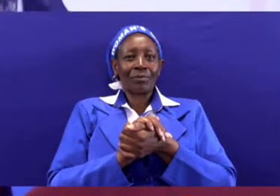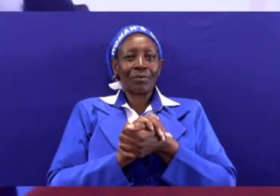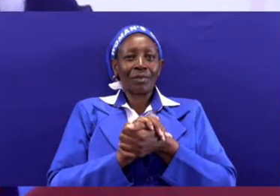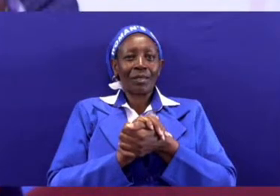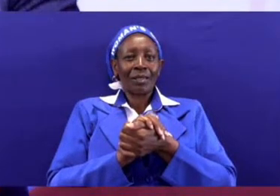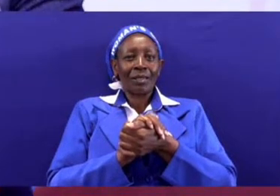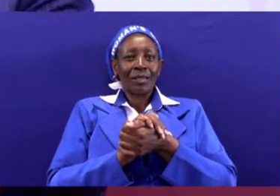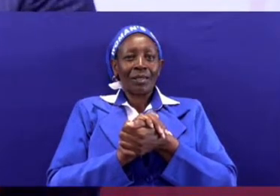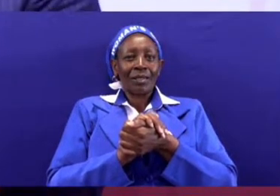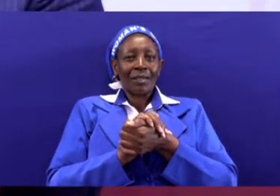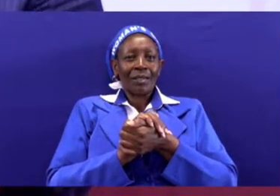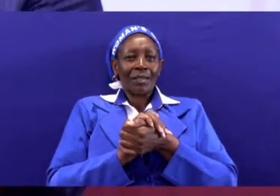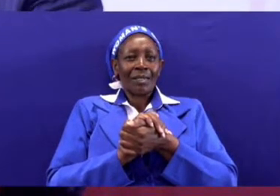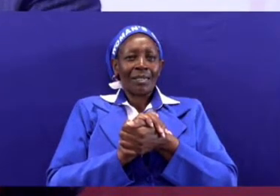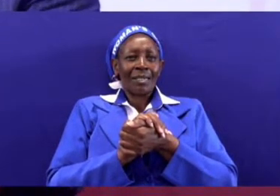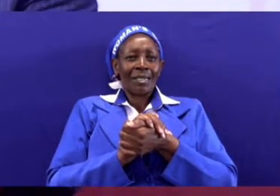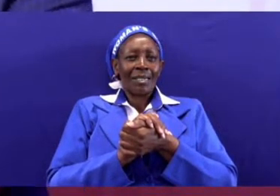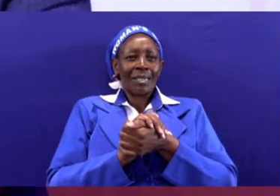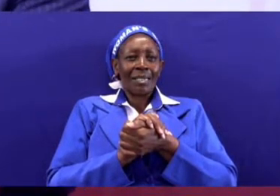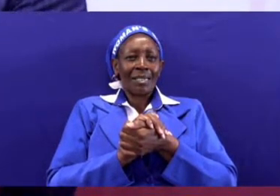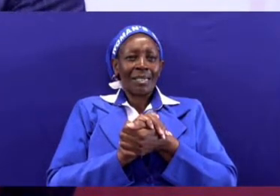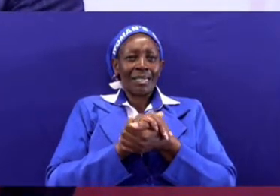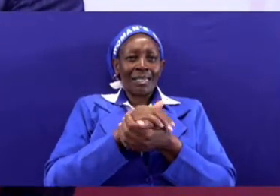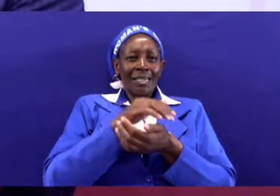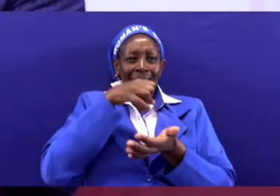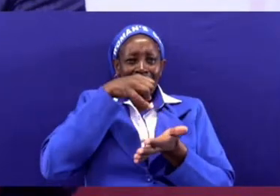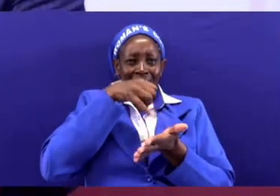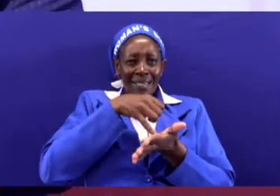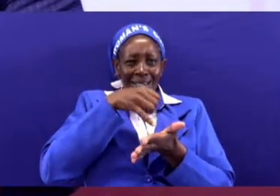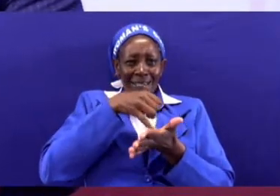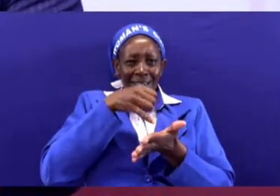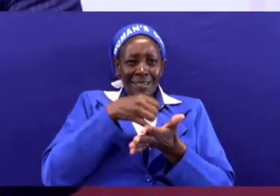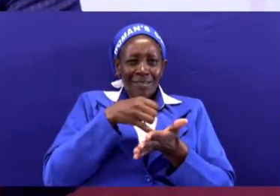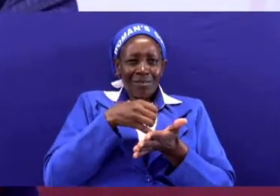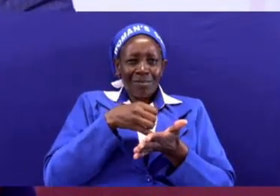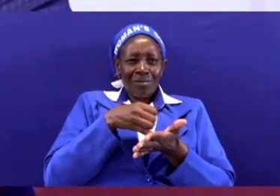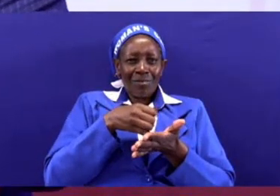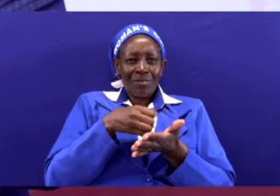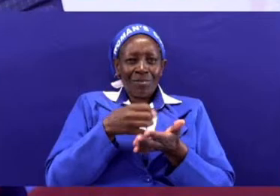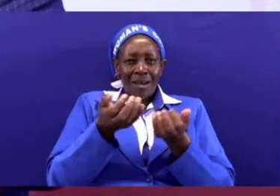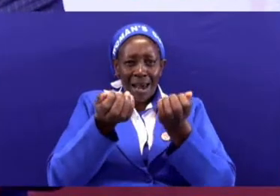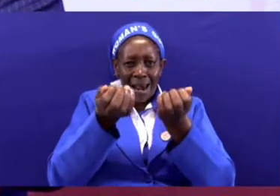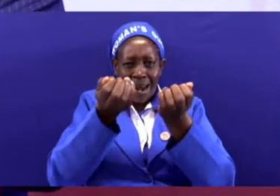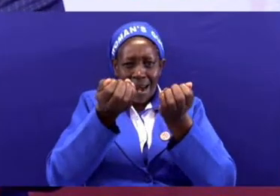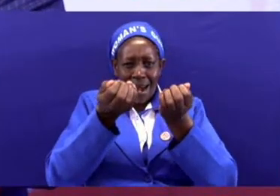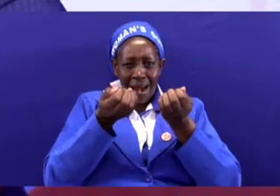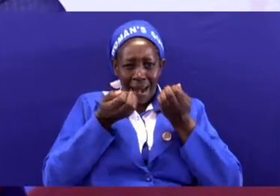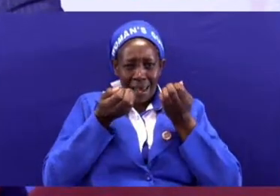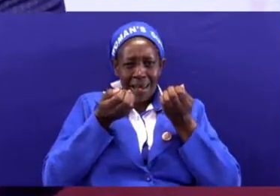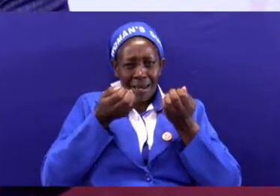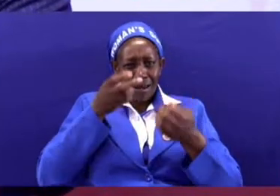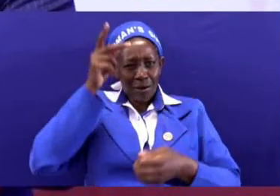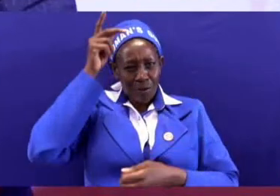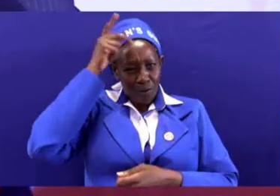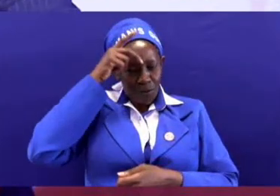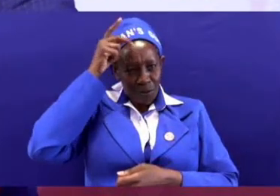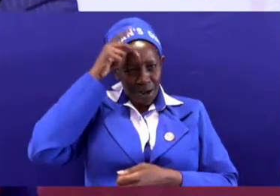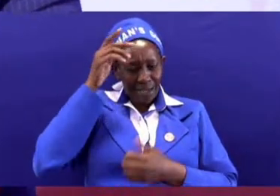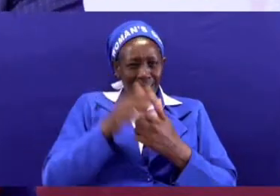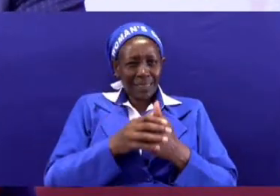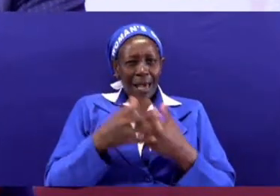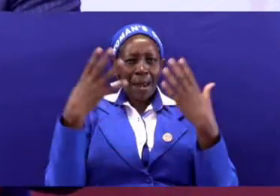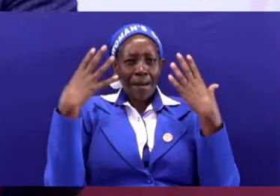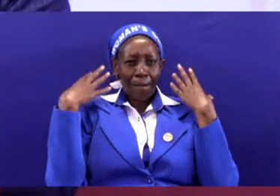these are contemporary issues that require wise, theological, biblical, pastoral, and